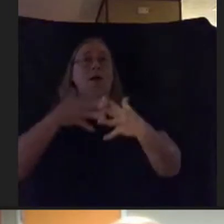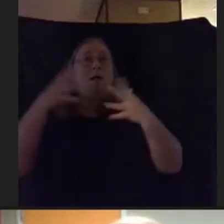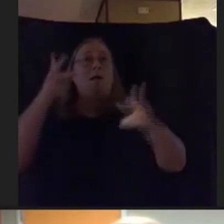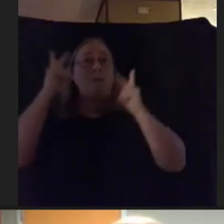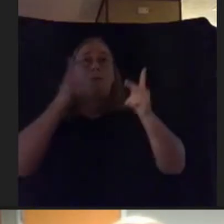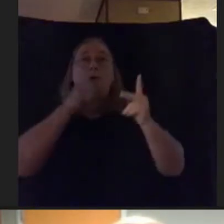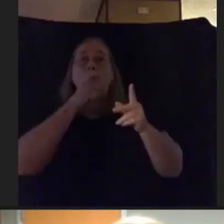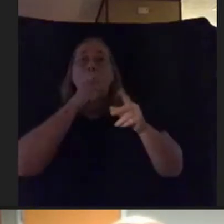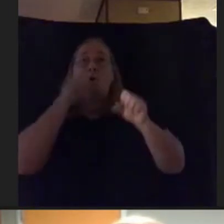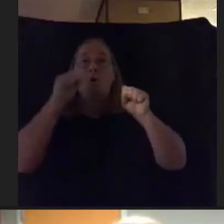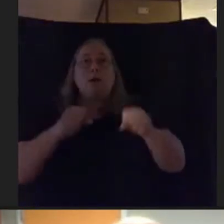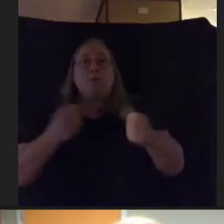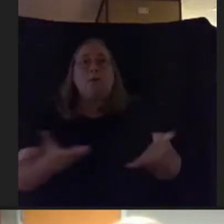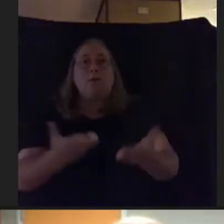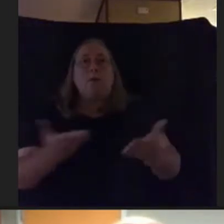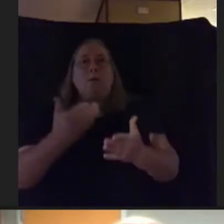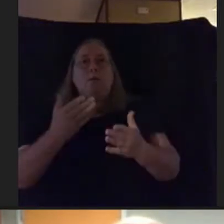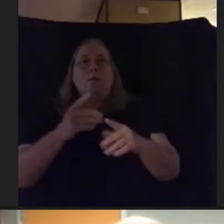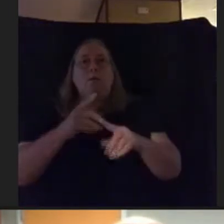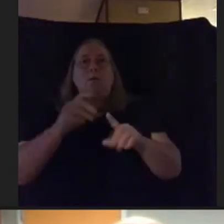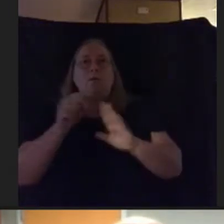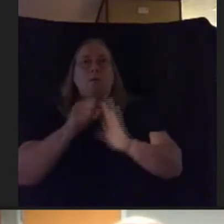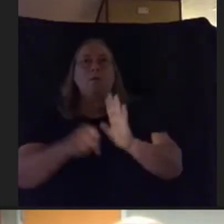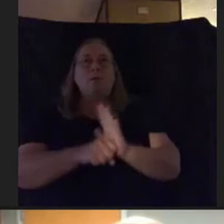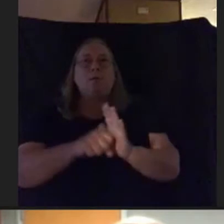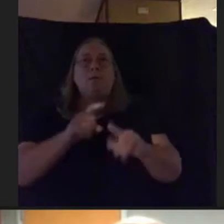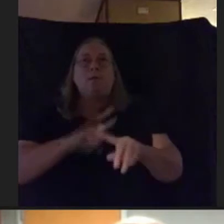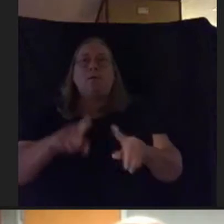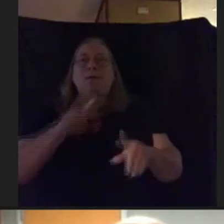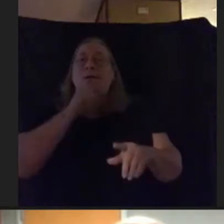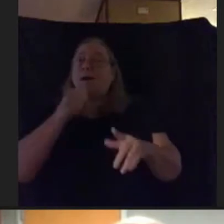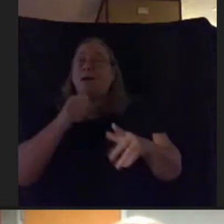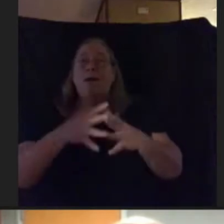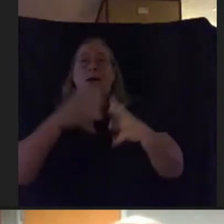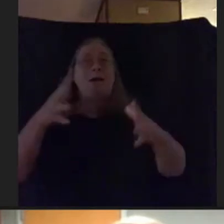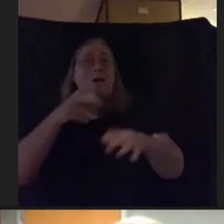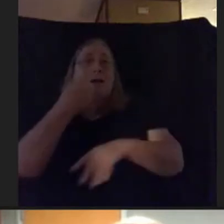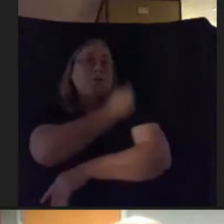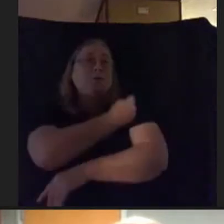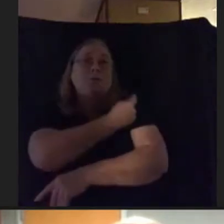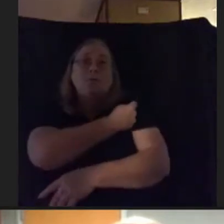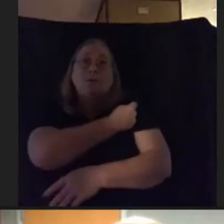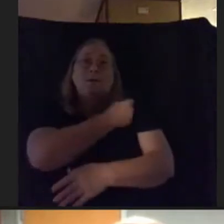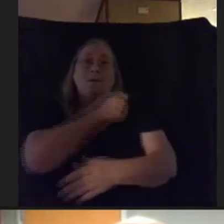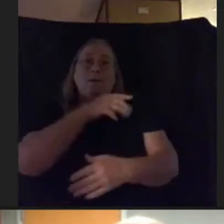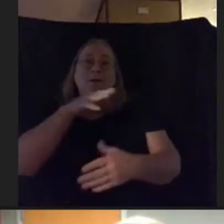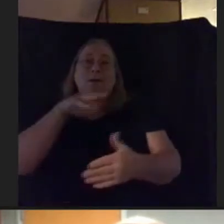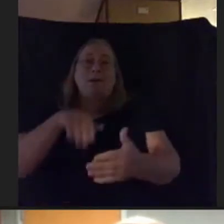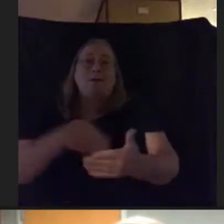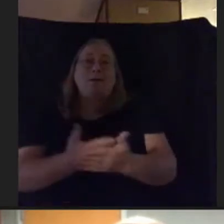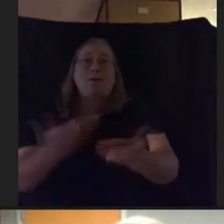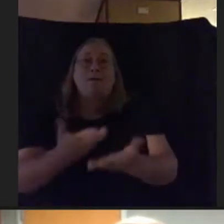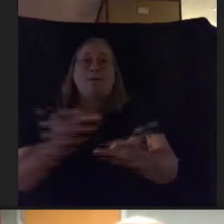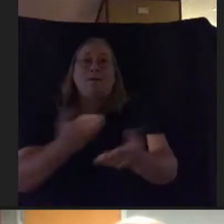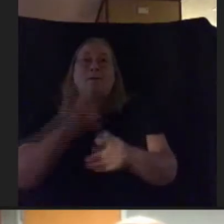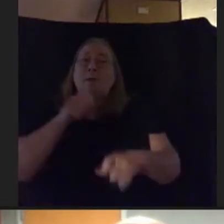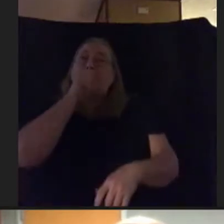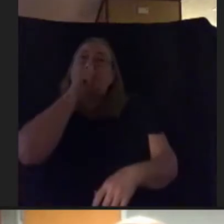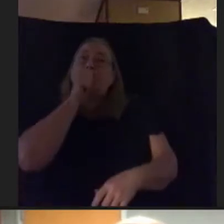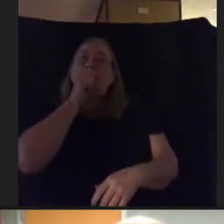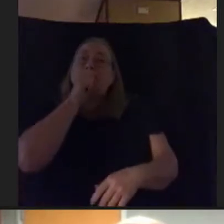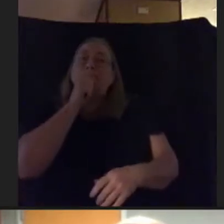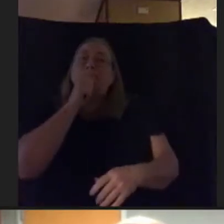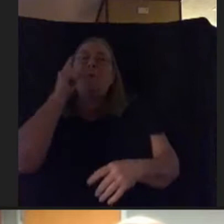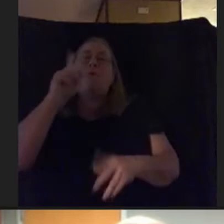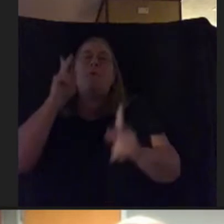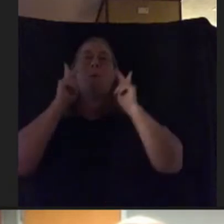Mississippi, but there aren't that many vaccines coming in on a regular basis. So we'll need to be patient, but also diligent to make sure that we protect the vulnerable people in